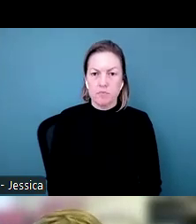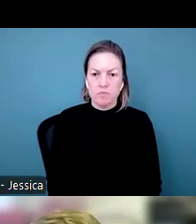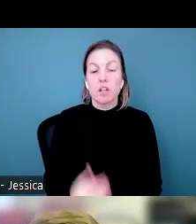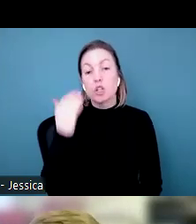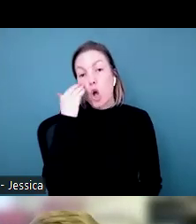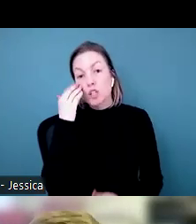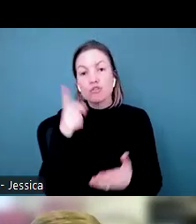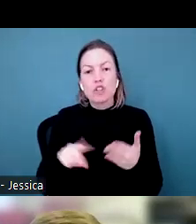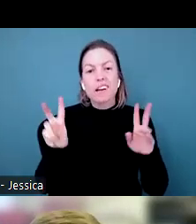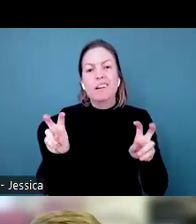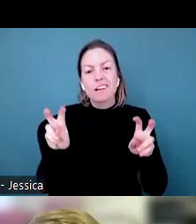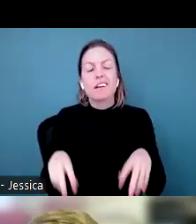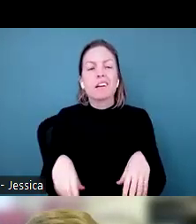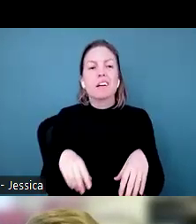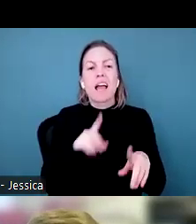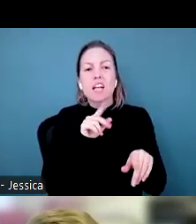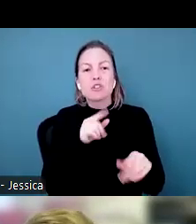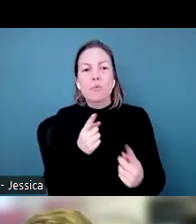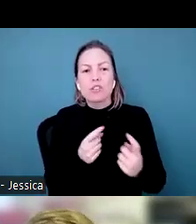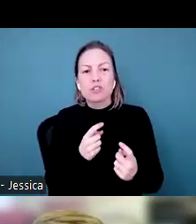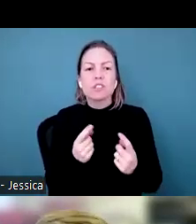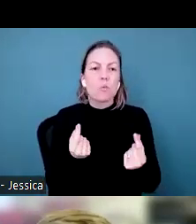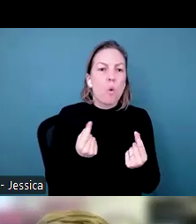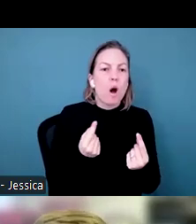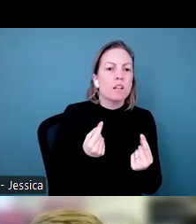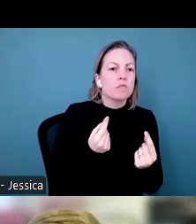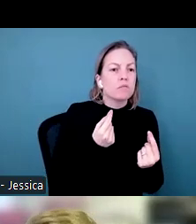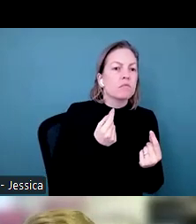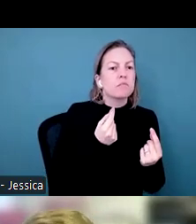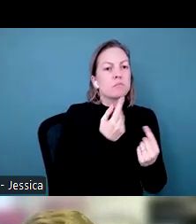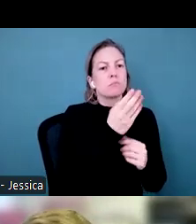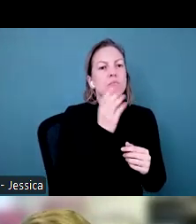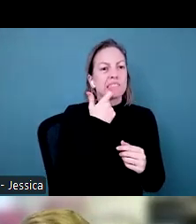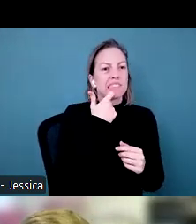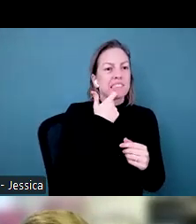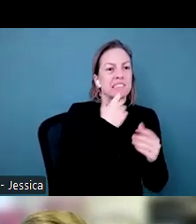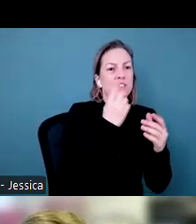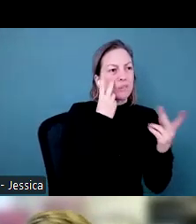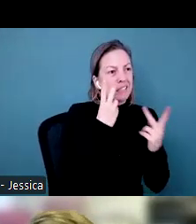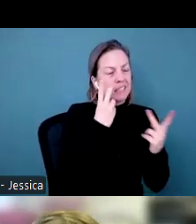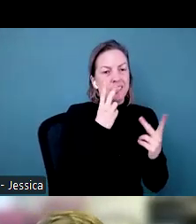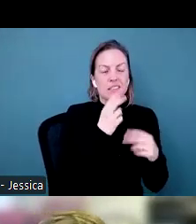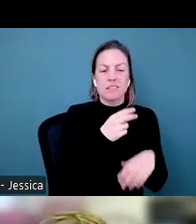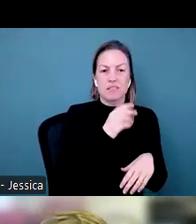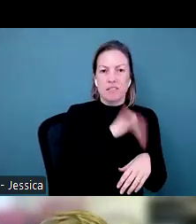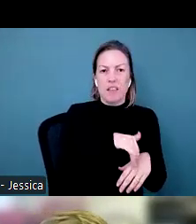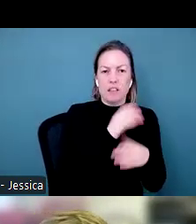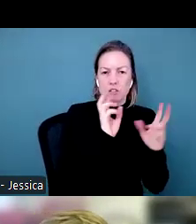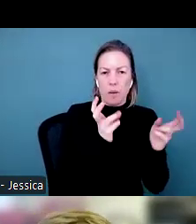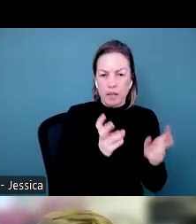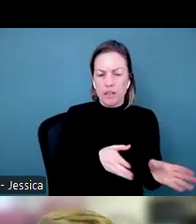people can, answer quick questions about what was presented in the topic and give feedback on the answers there. And then we had